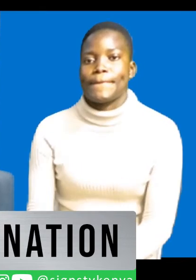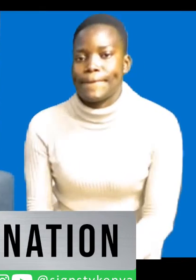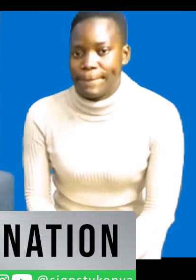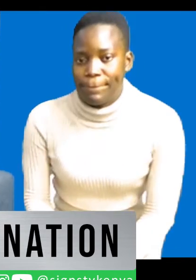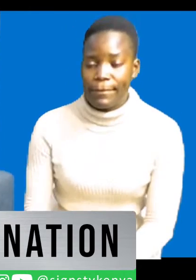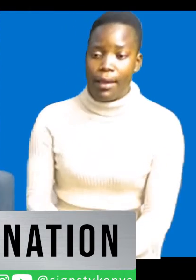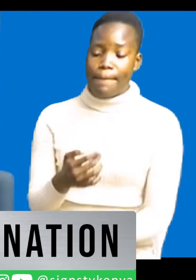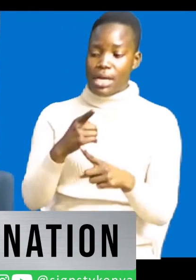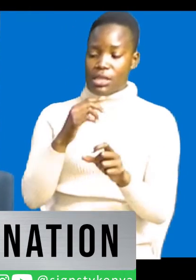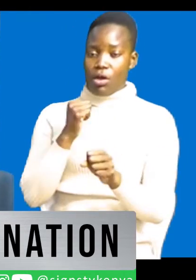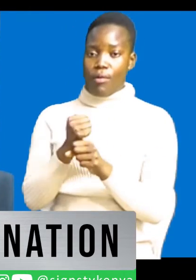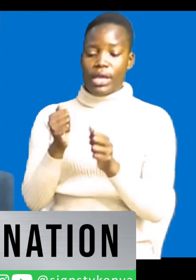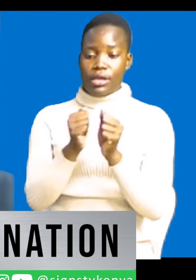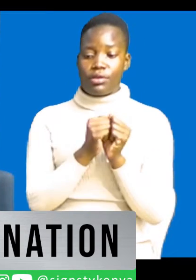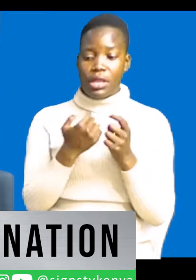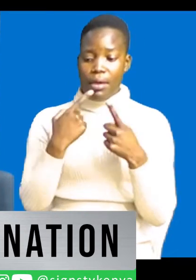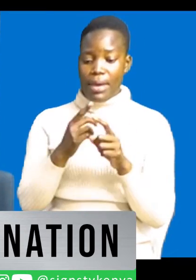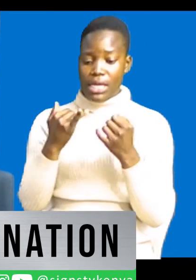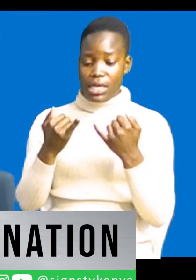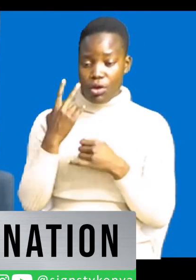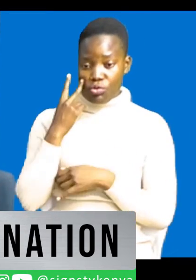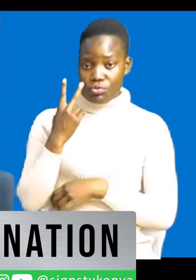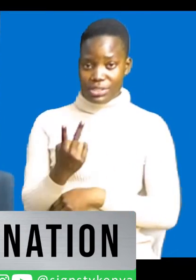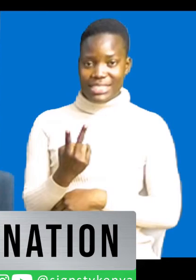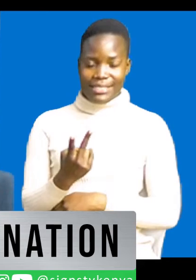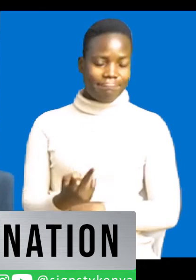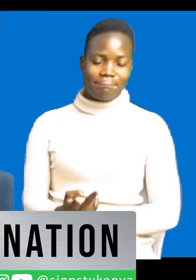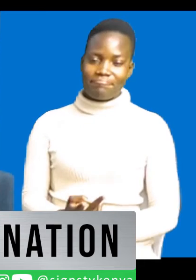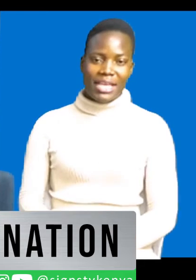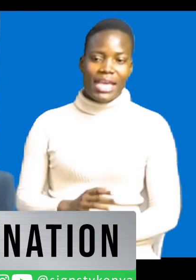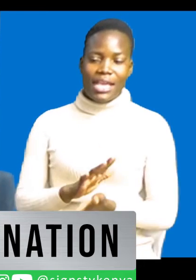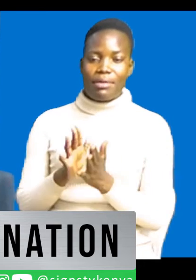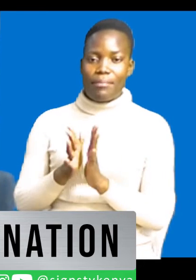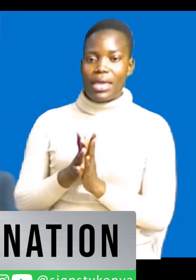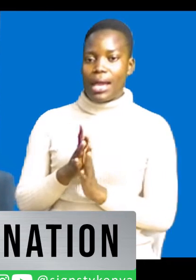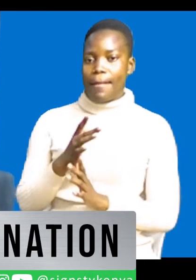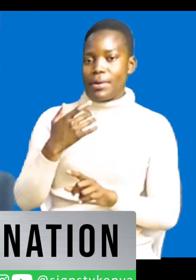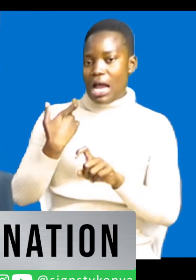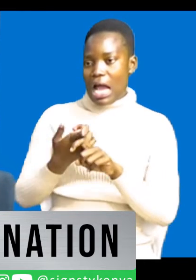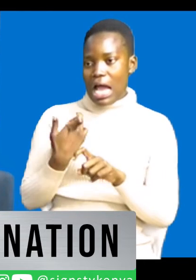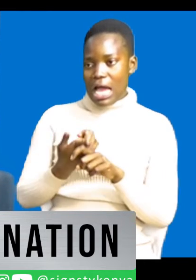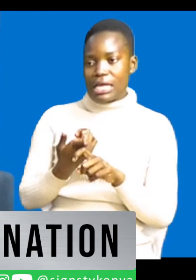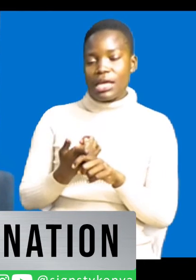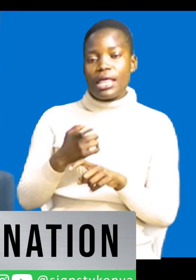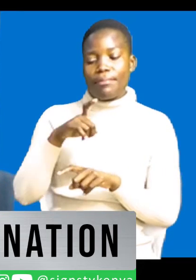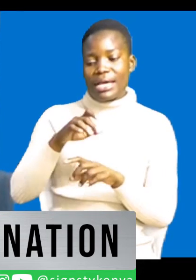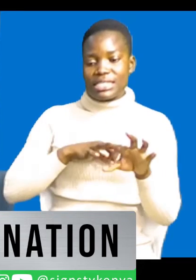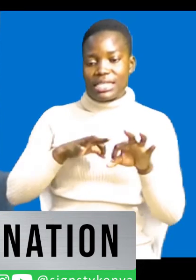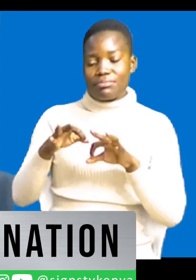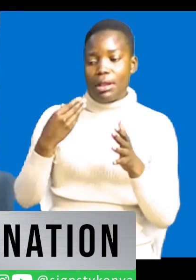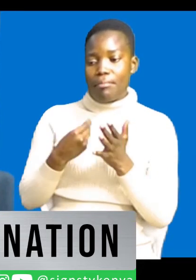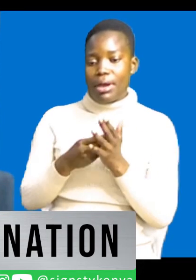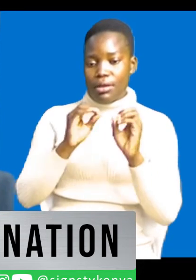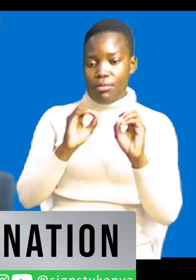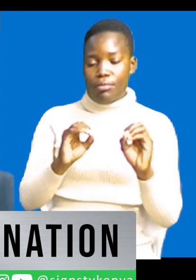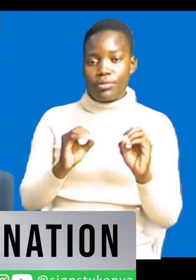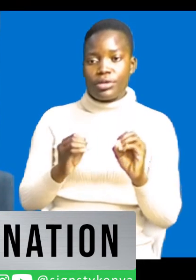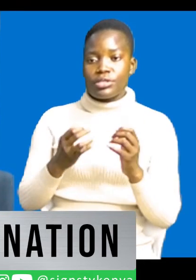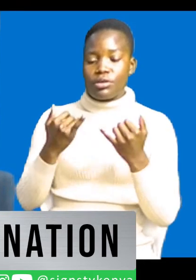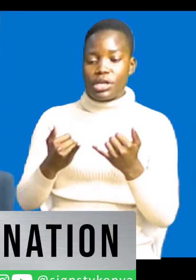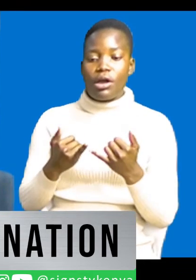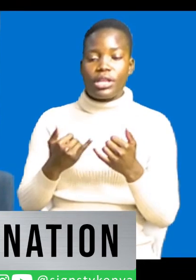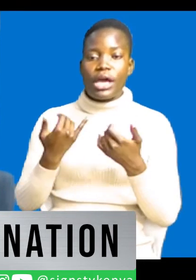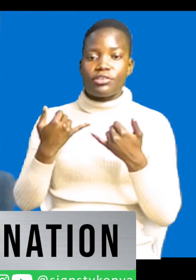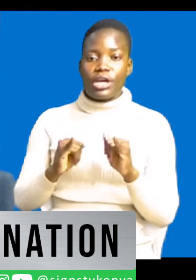wanakula pamoja. Ni vile tu kimeumana, sasa lazima wajitetee why there is no money and all this, so they are looking for a scapegoat.